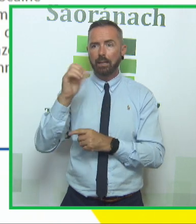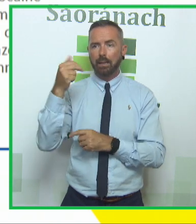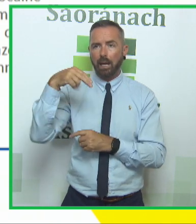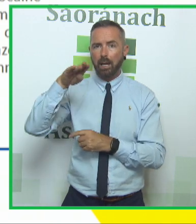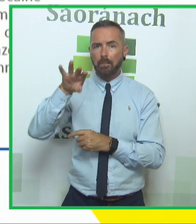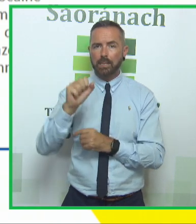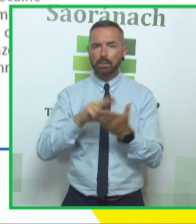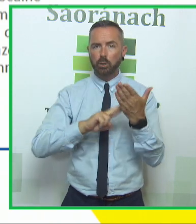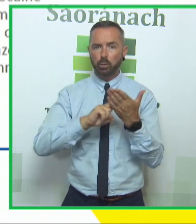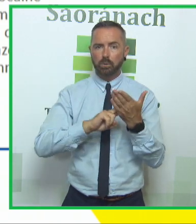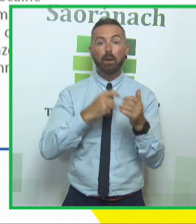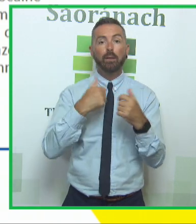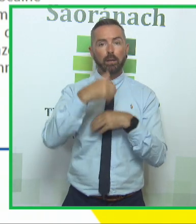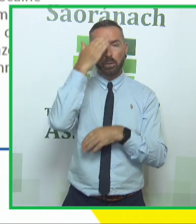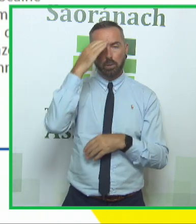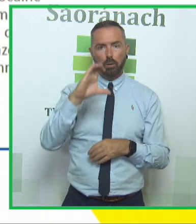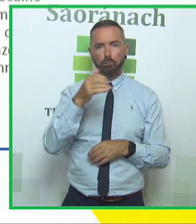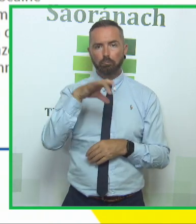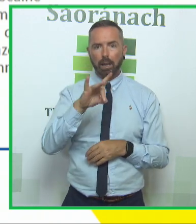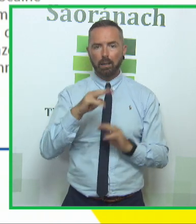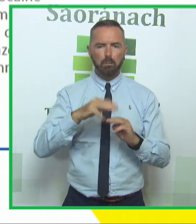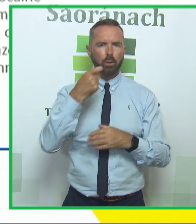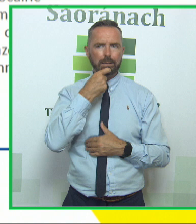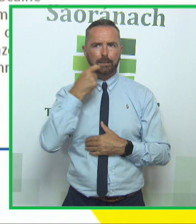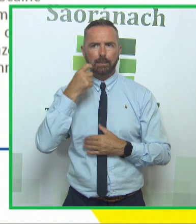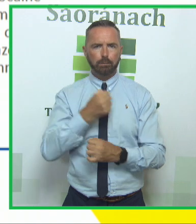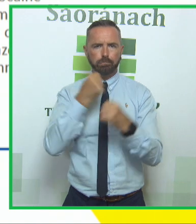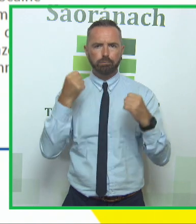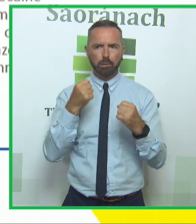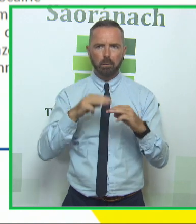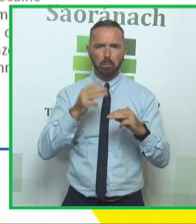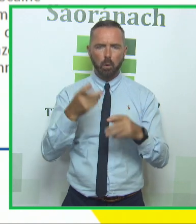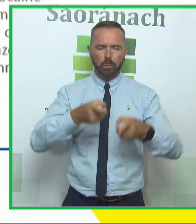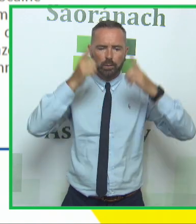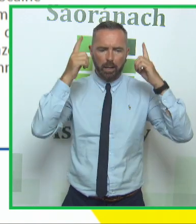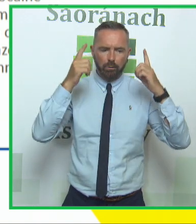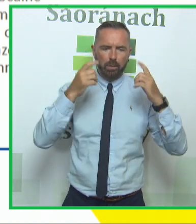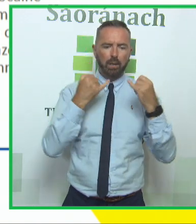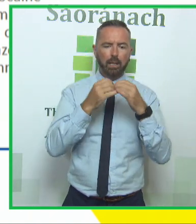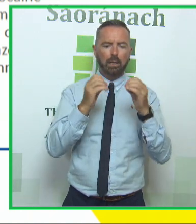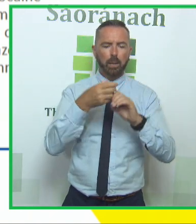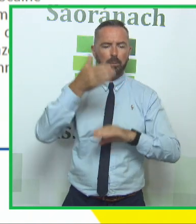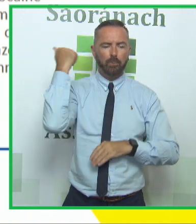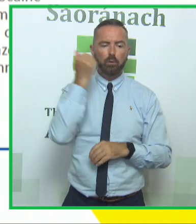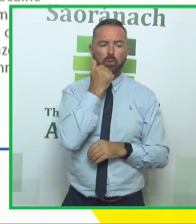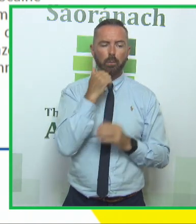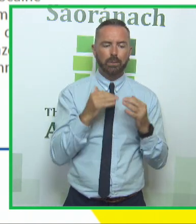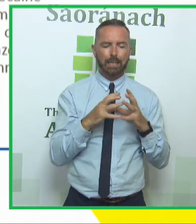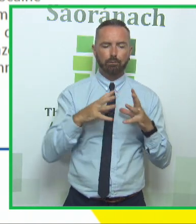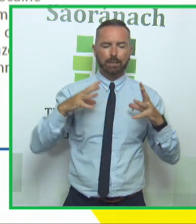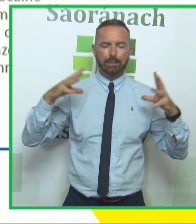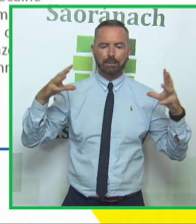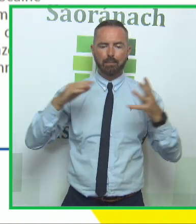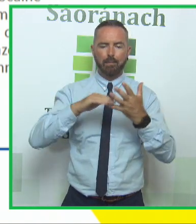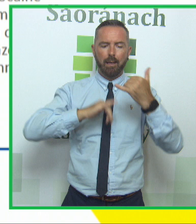to crack cocaine, as you know, crack cocaine is more addictive and it can be more harmful. As I said earlier, the numbers are increasing, and last